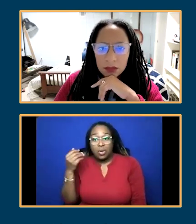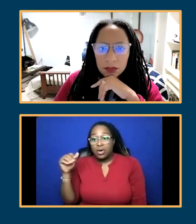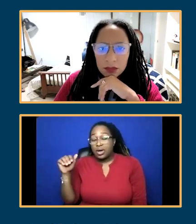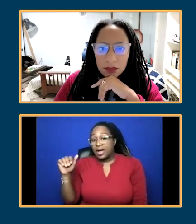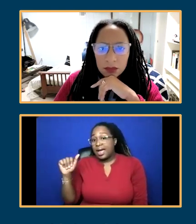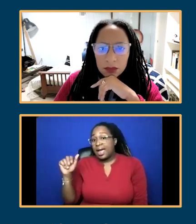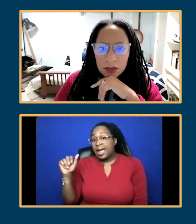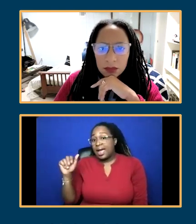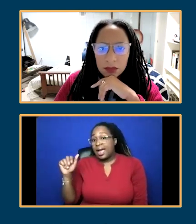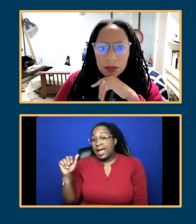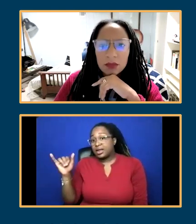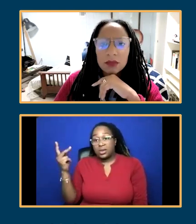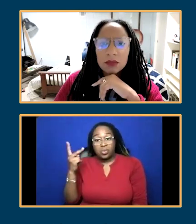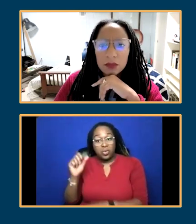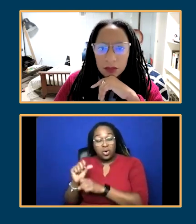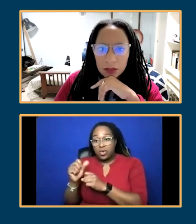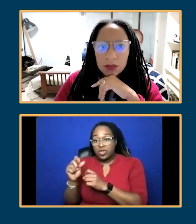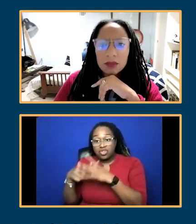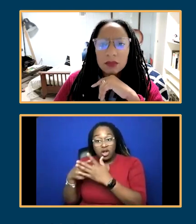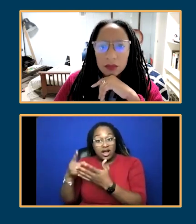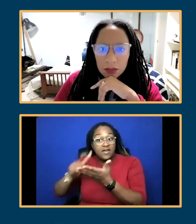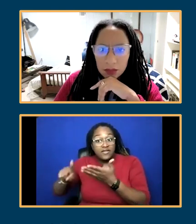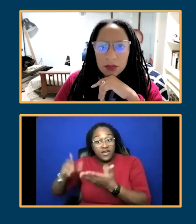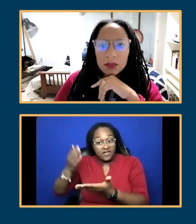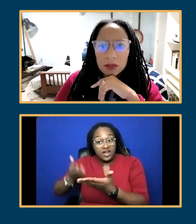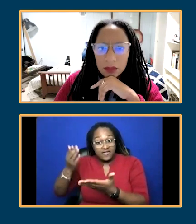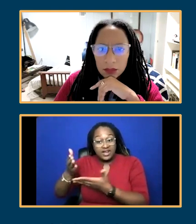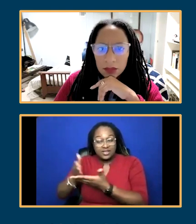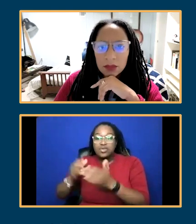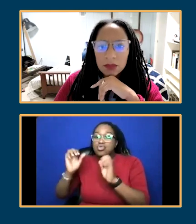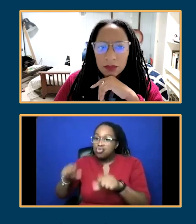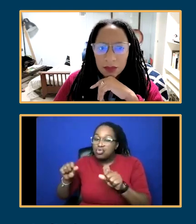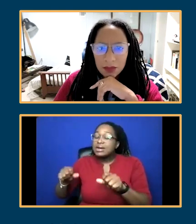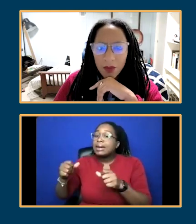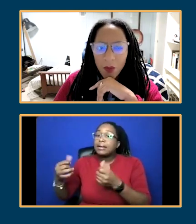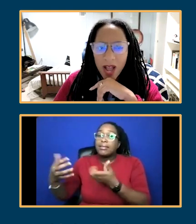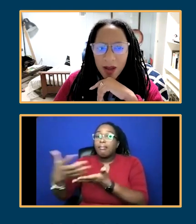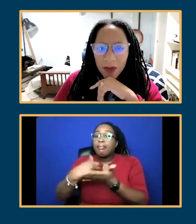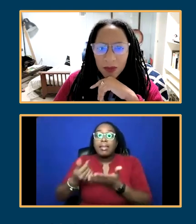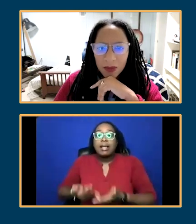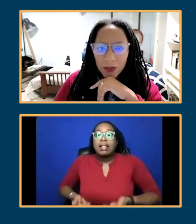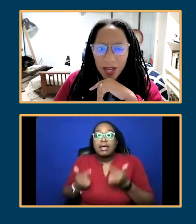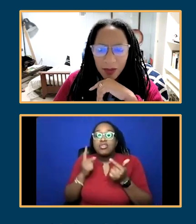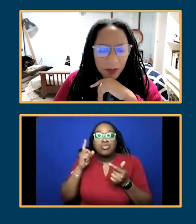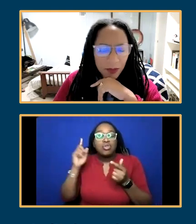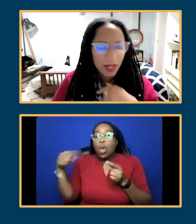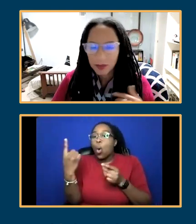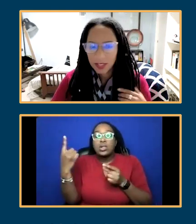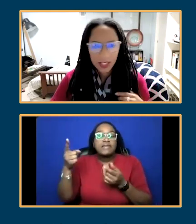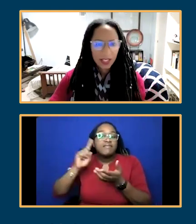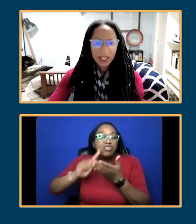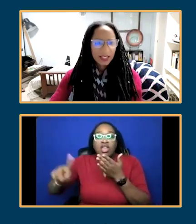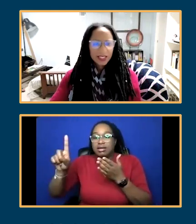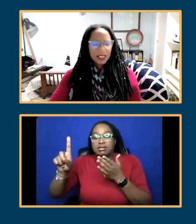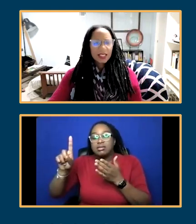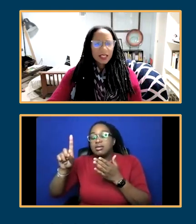the verify segment where they just had to verify all these claims. You can make a living just off of verifying all the claims. Wow.